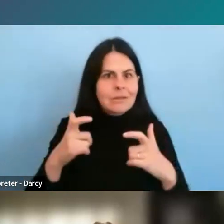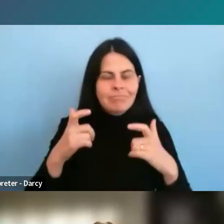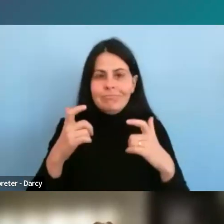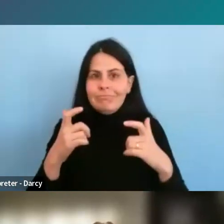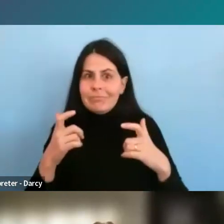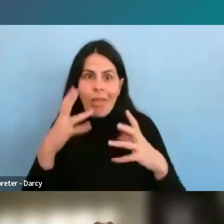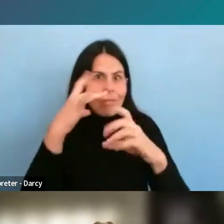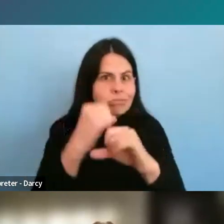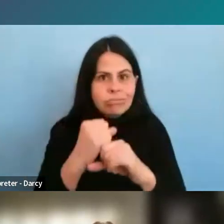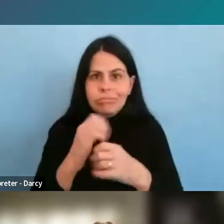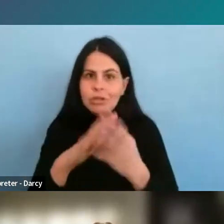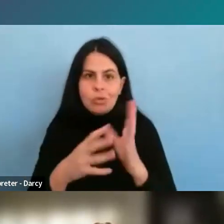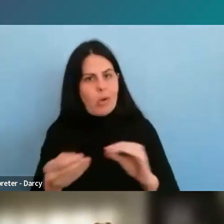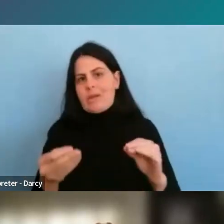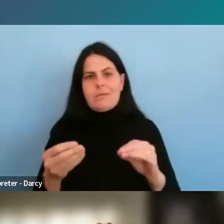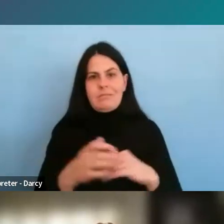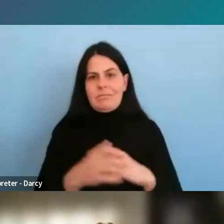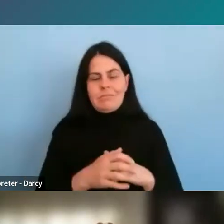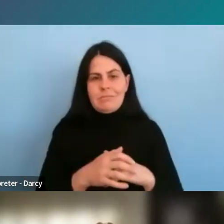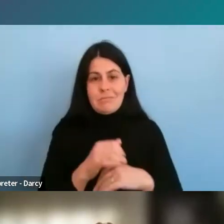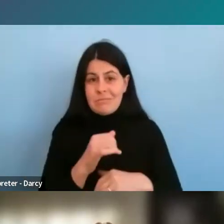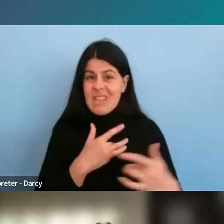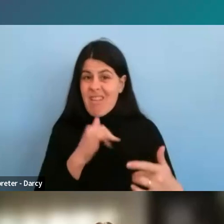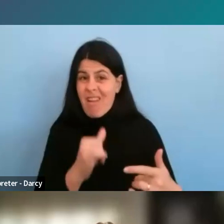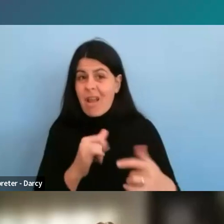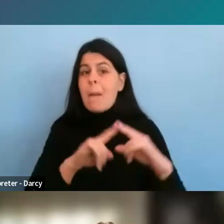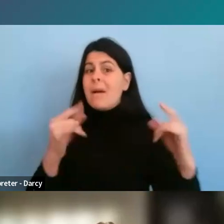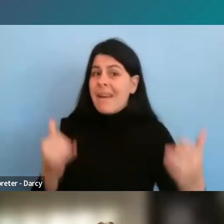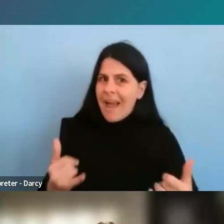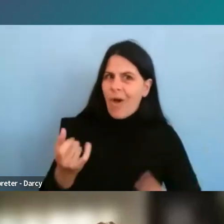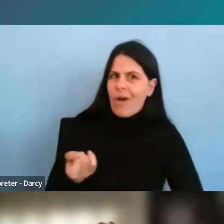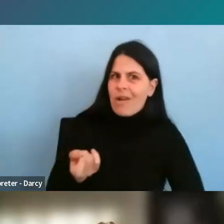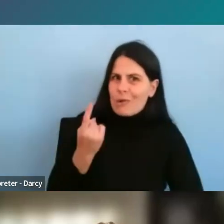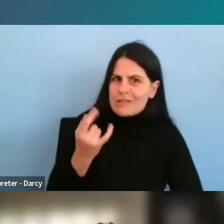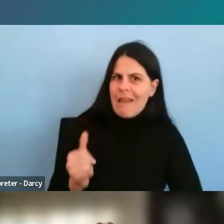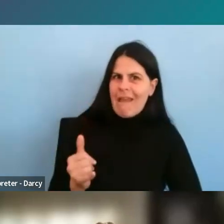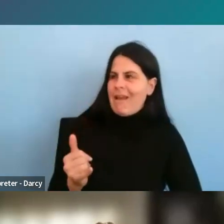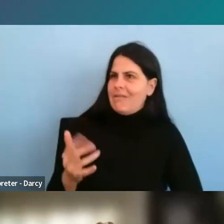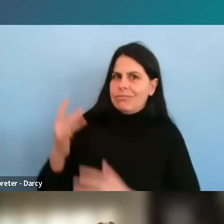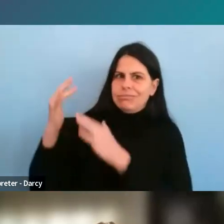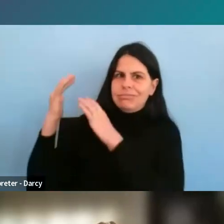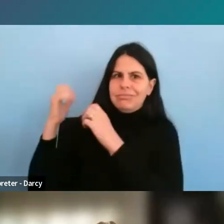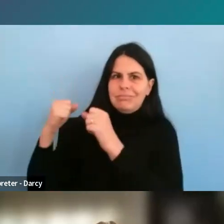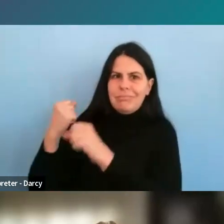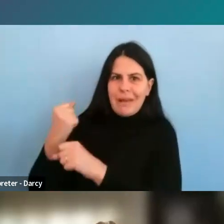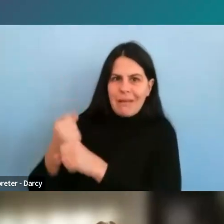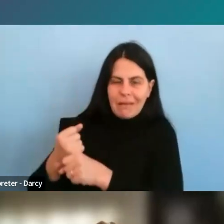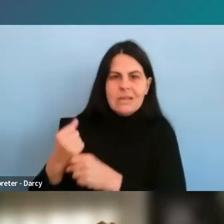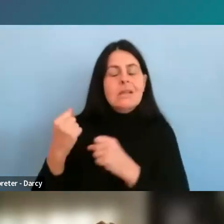Caring Across Generations is that it really is the stakes of a lot of people's lives, millions of people's